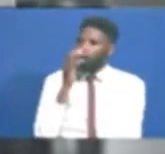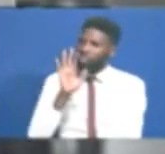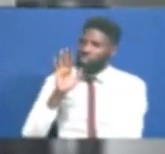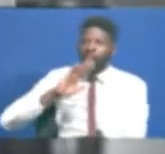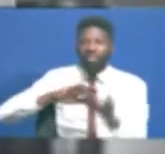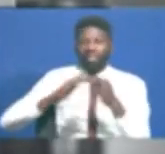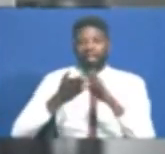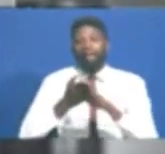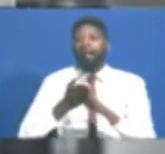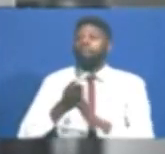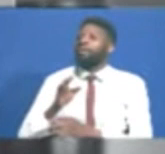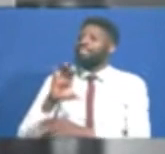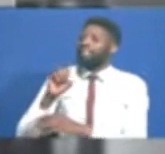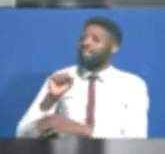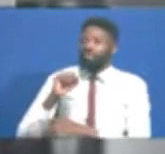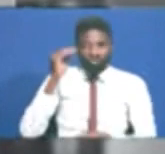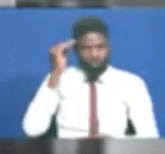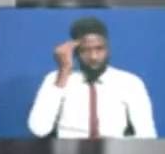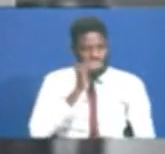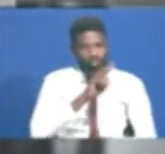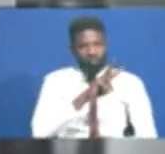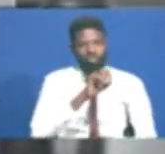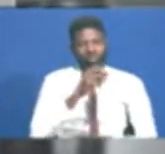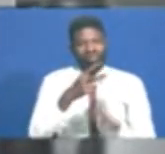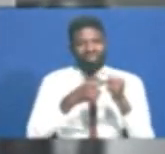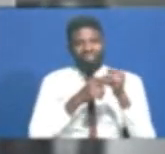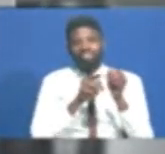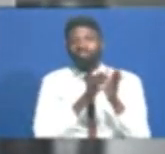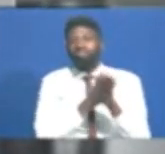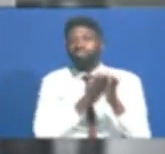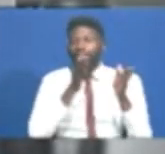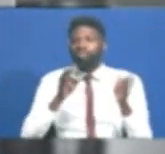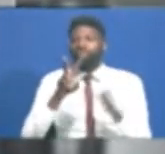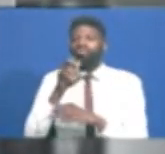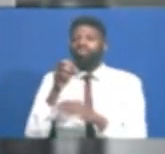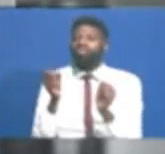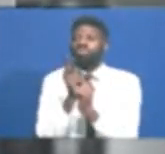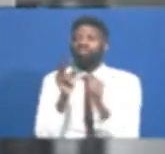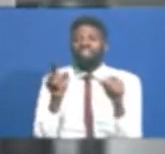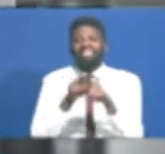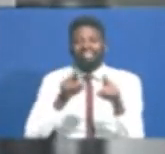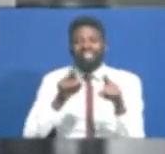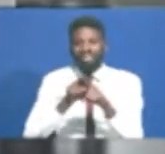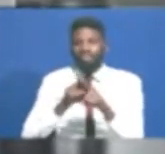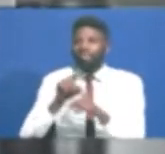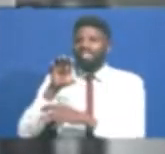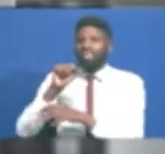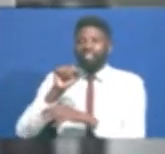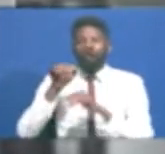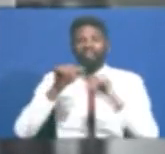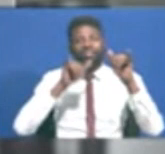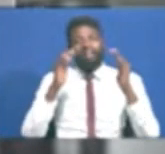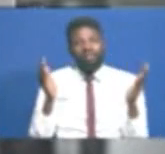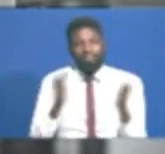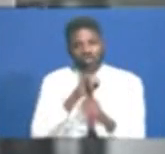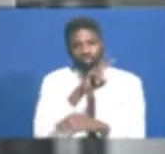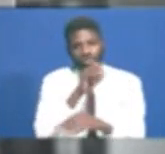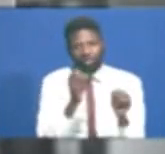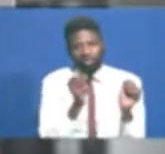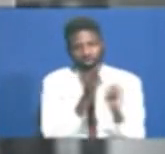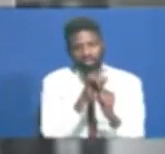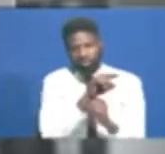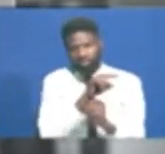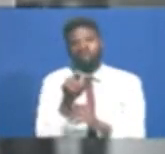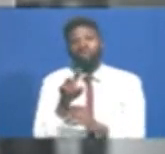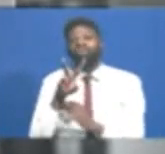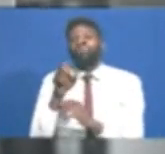for Education from 2007 to 2012 and Minister for Foreign Affairs between 2012 and 2013. He